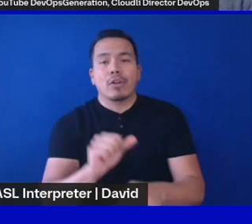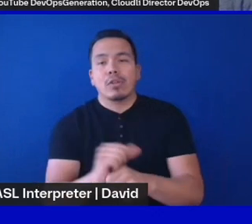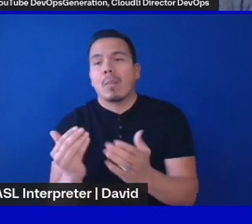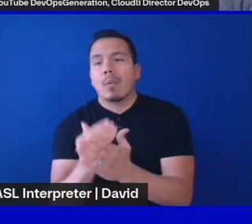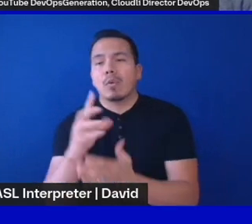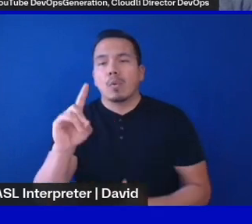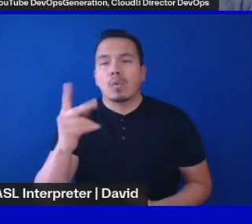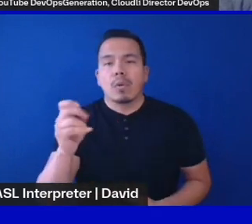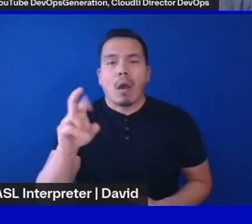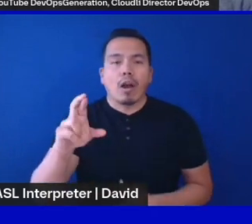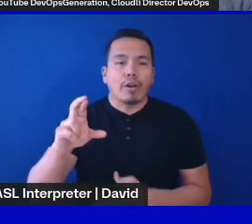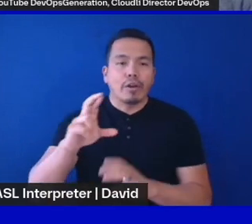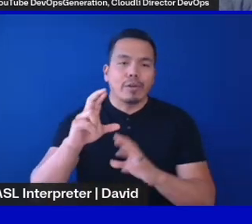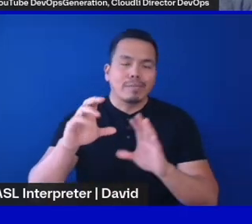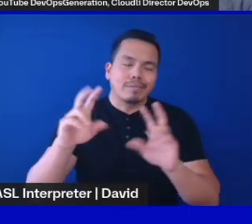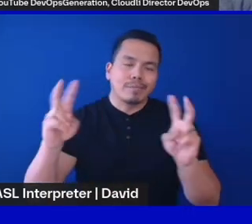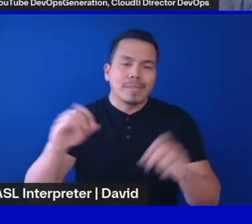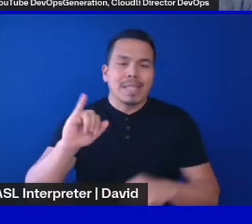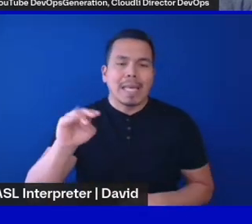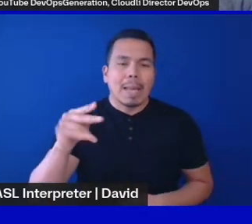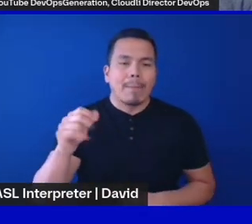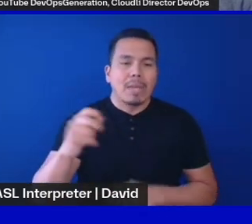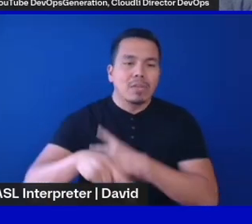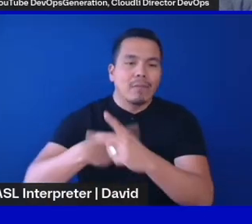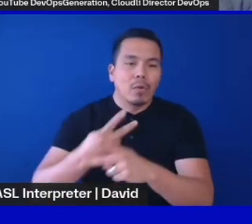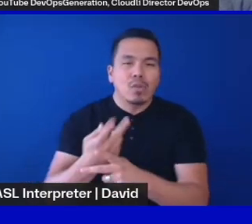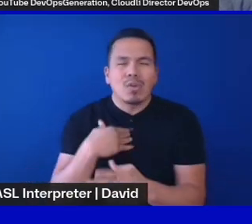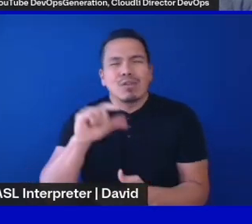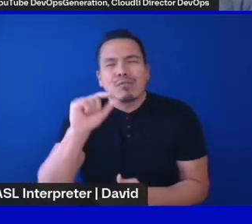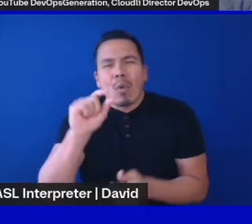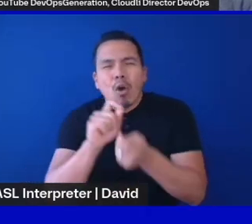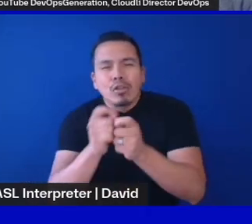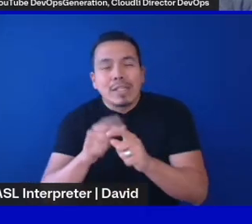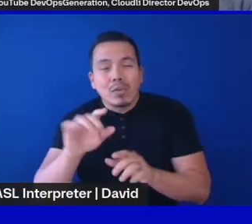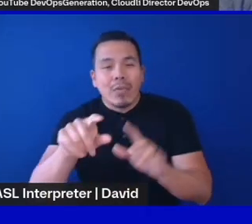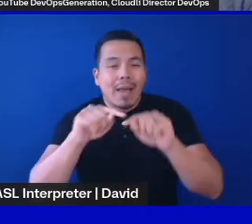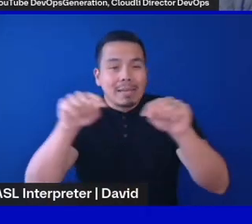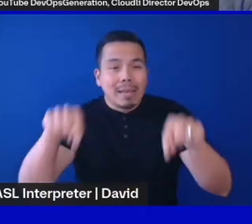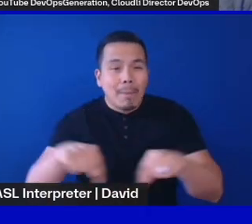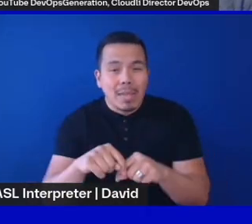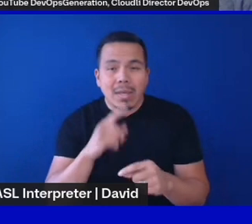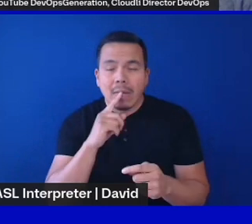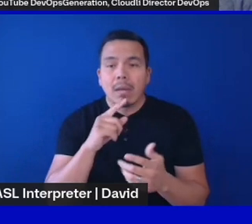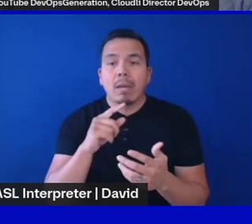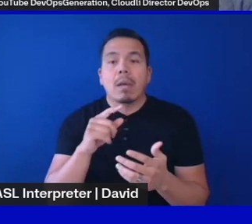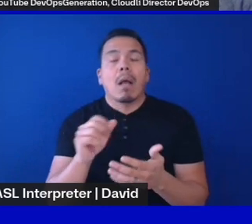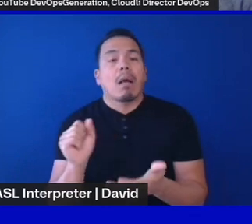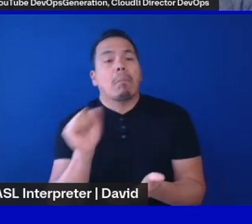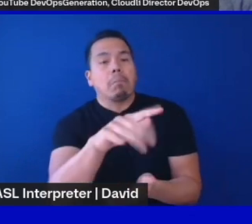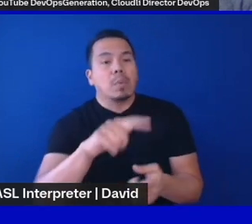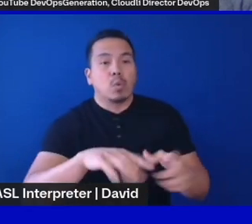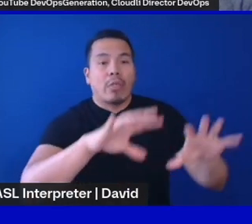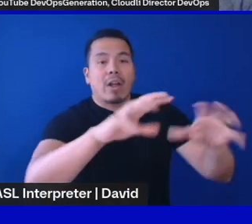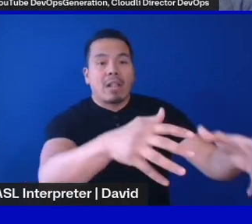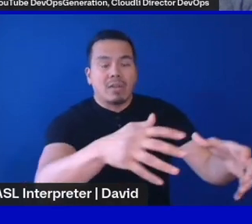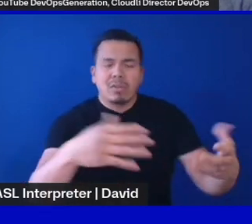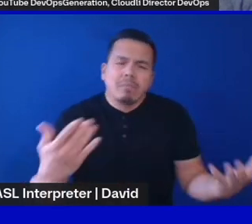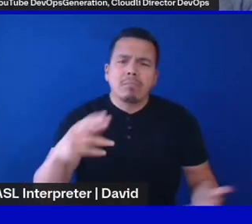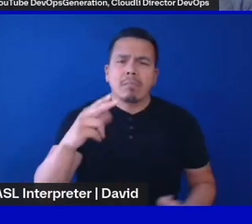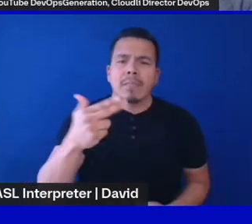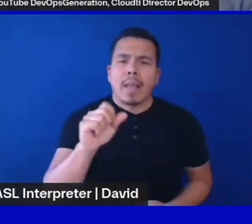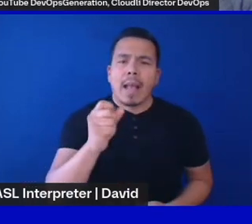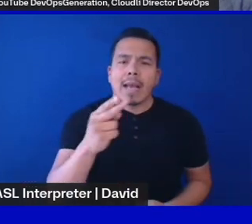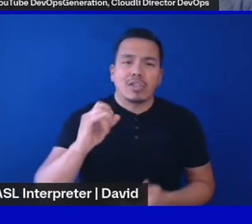version or maybe some minor changes to a template or a variable. But you submit that to the cluster and Hashistack